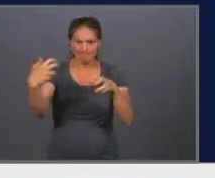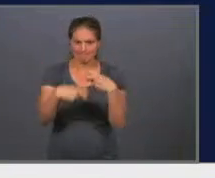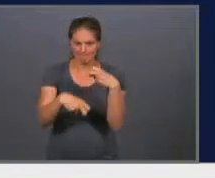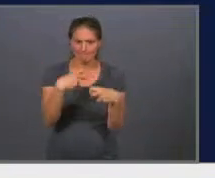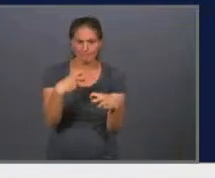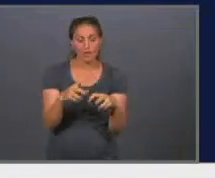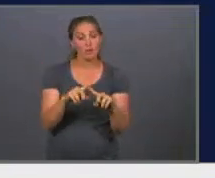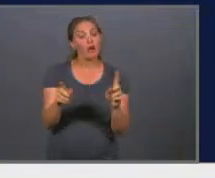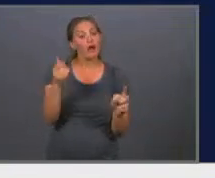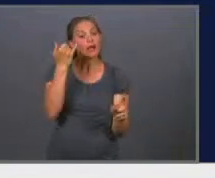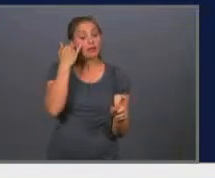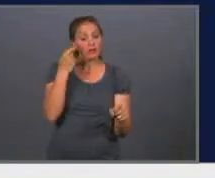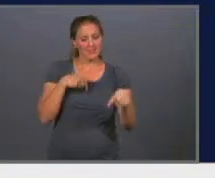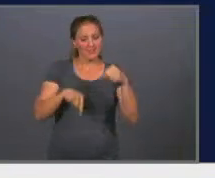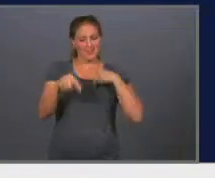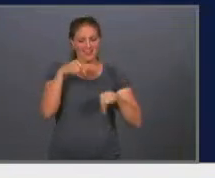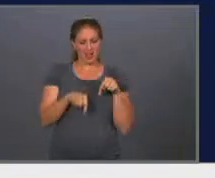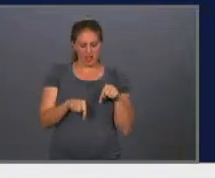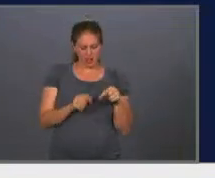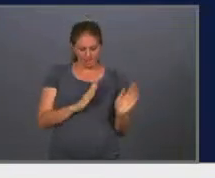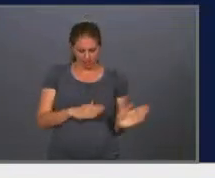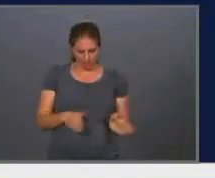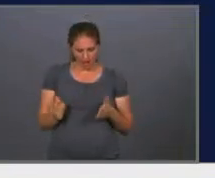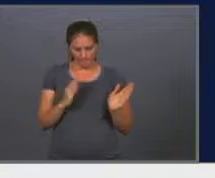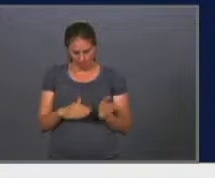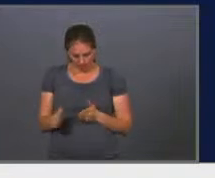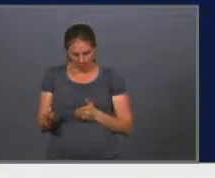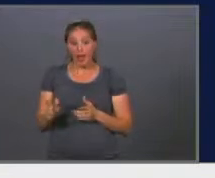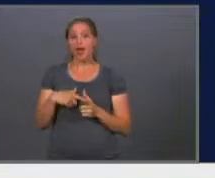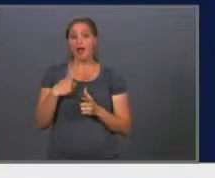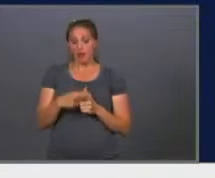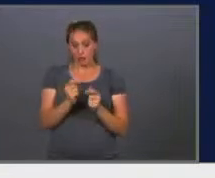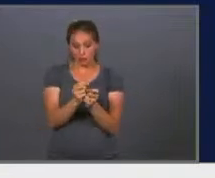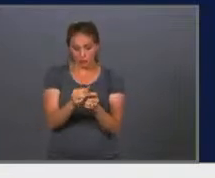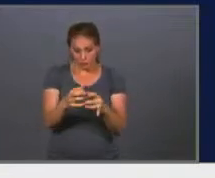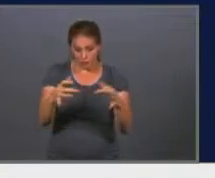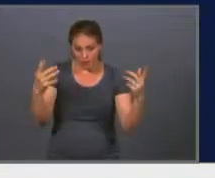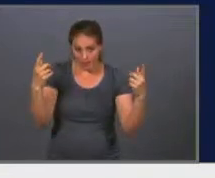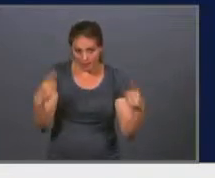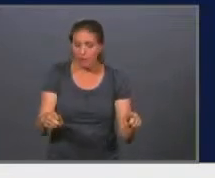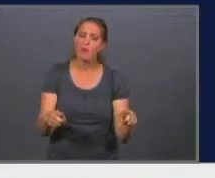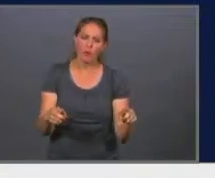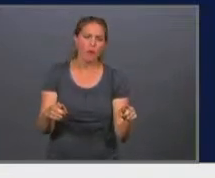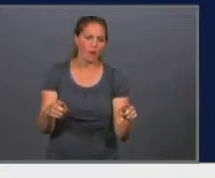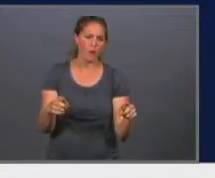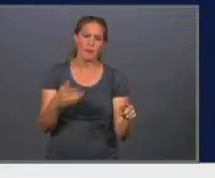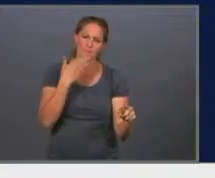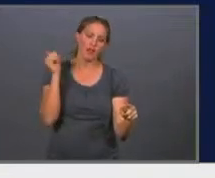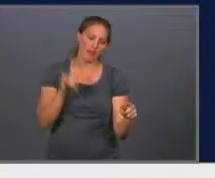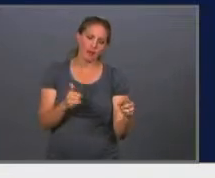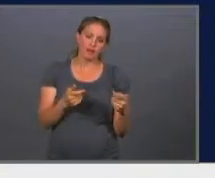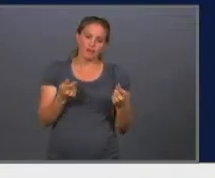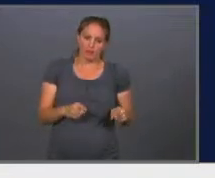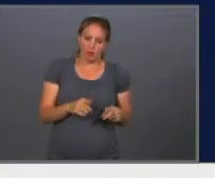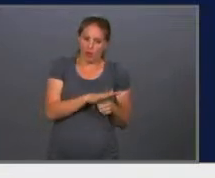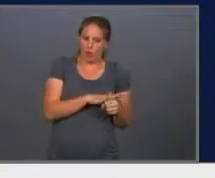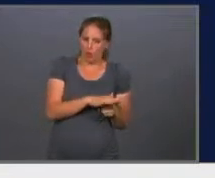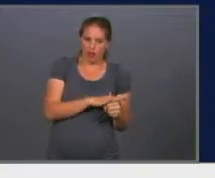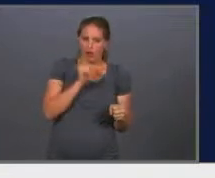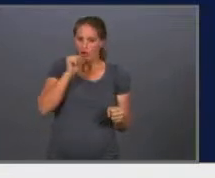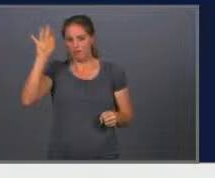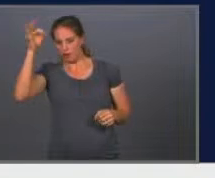can plan ahead of growth, and a lot of that would be on the local level, then things will be much better.